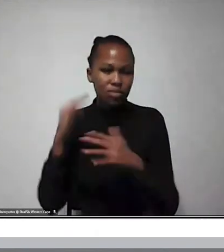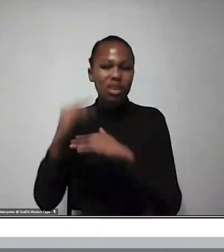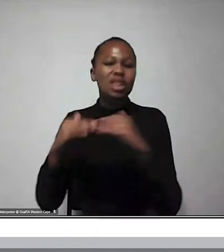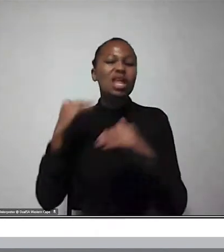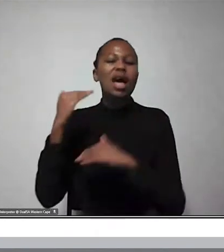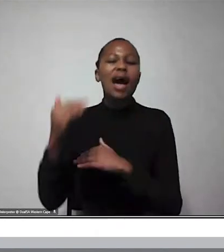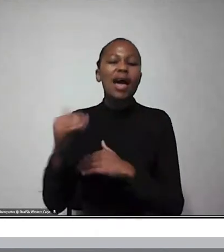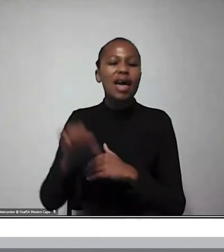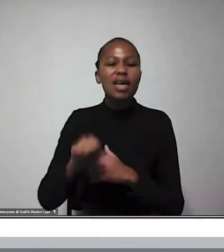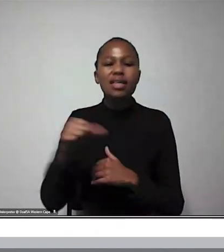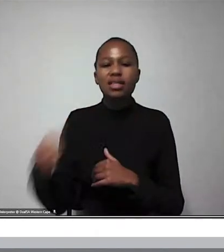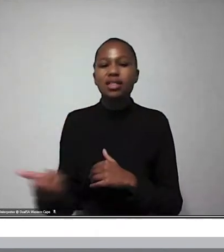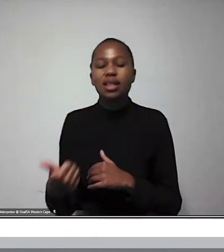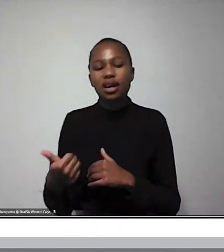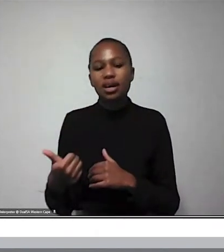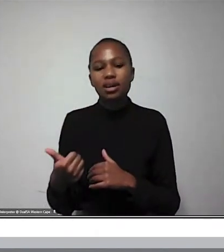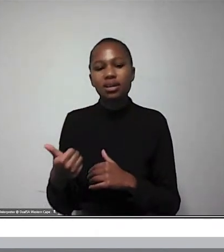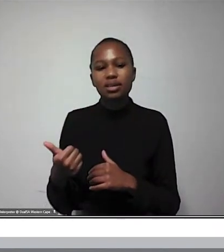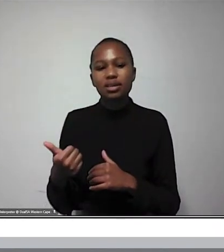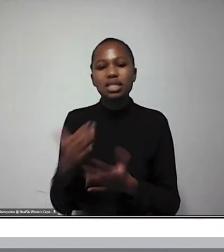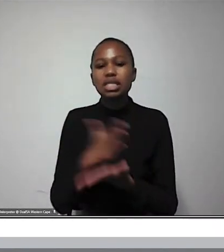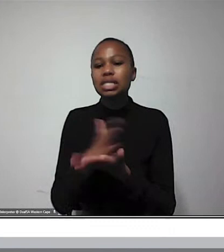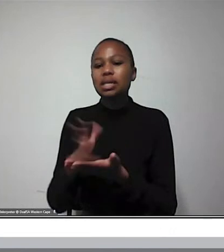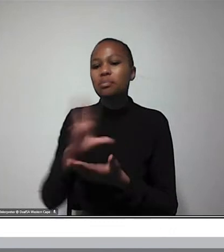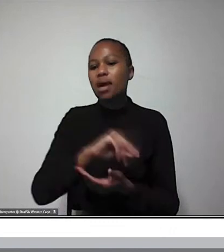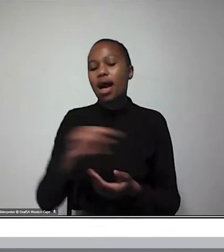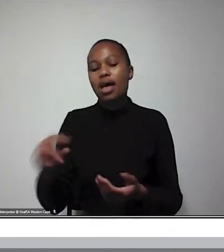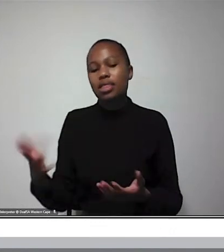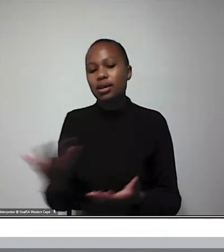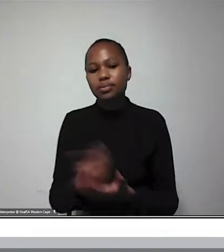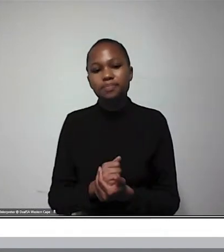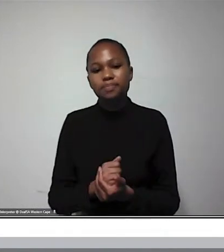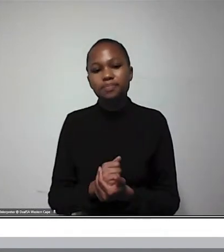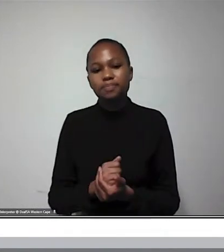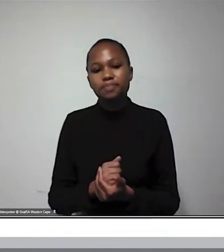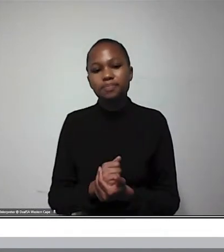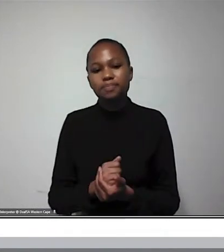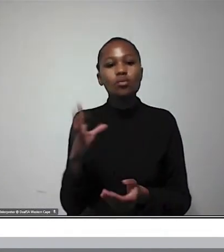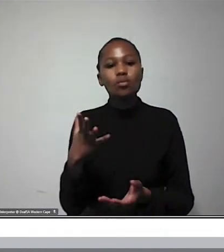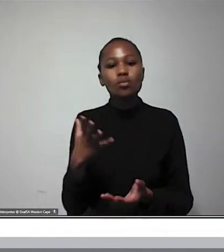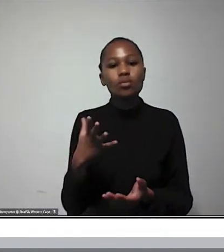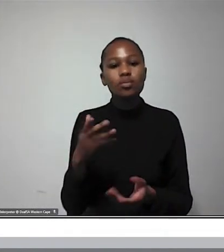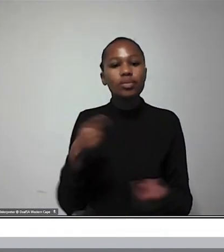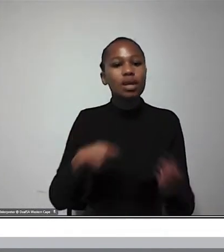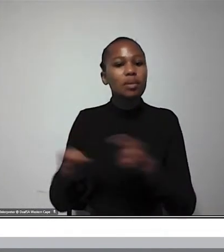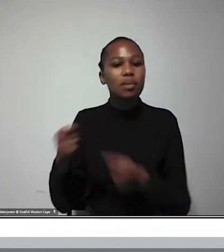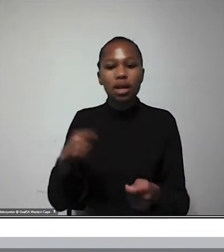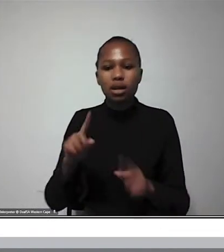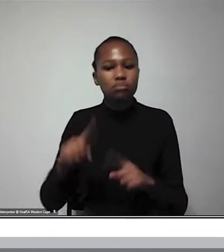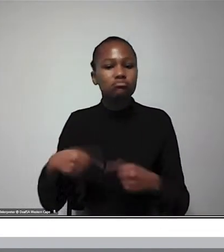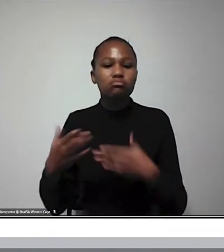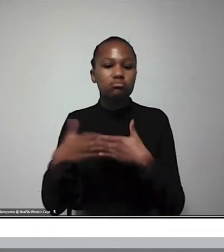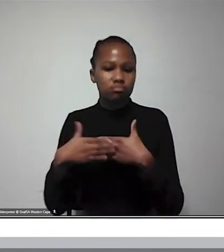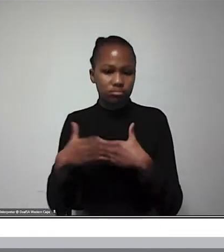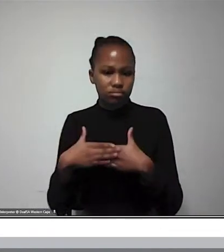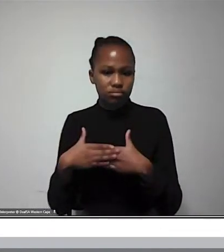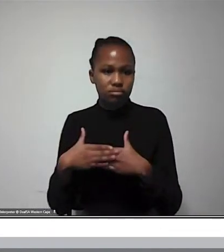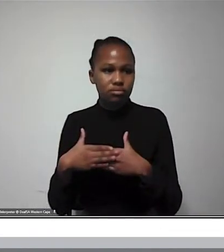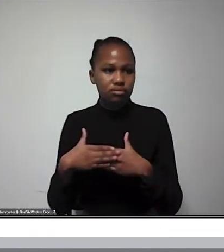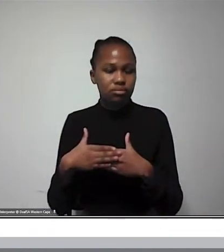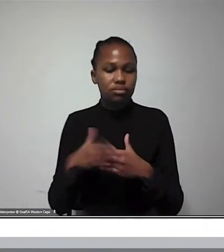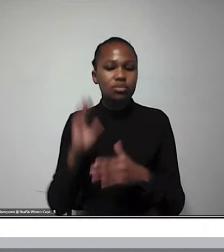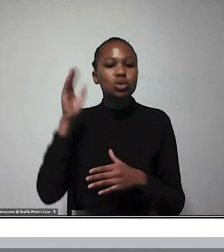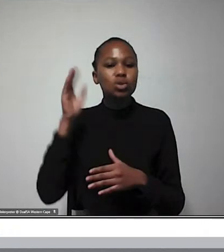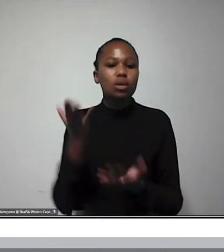than tariffs on some other products. So the market will not close. It will just become less